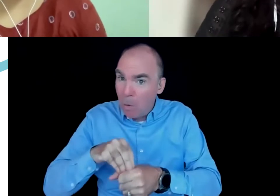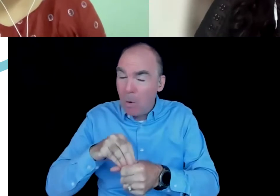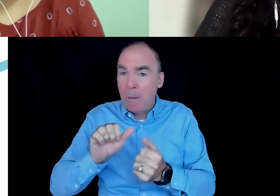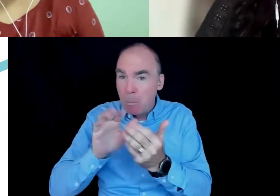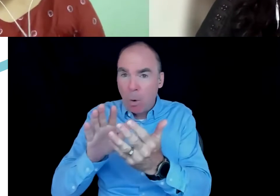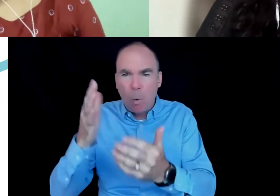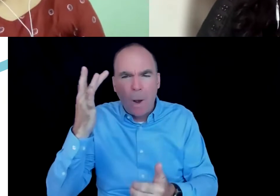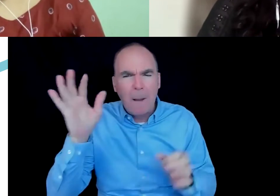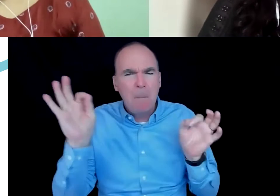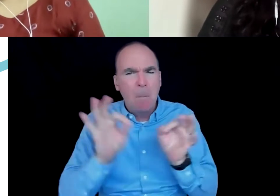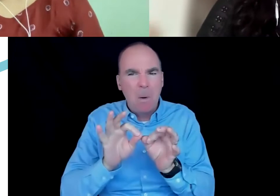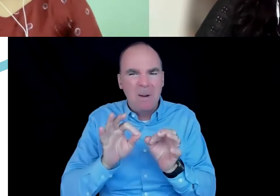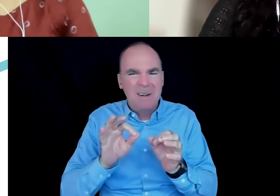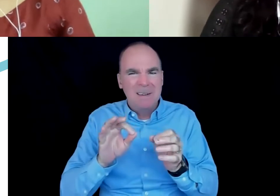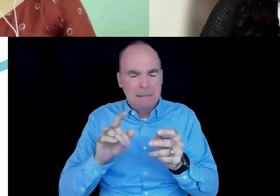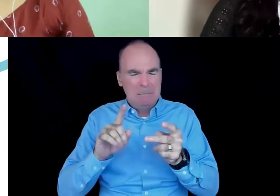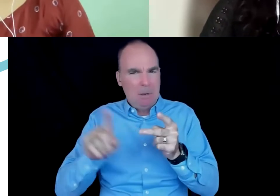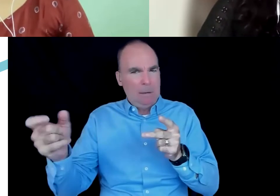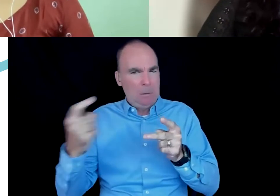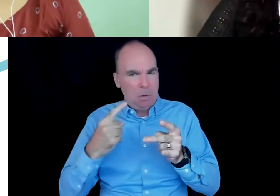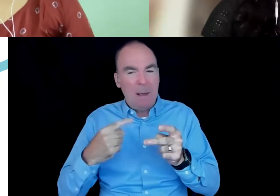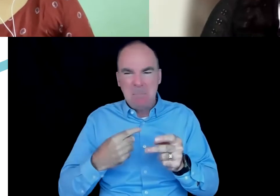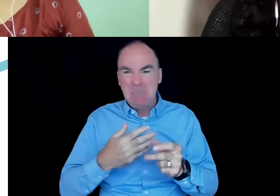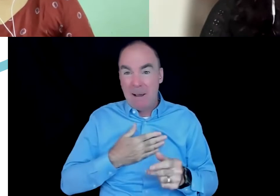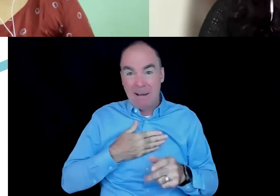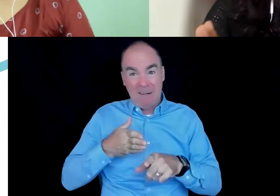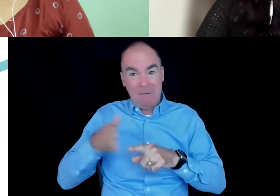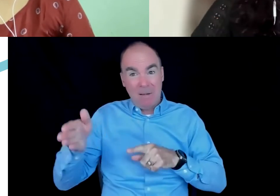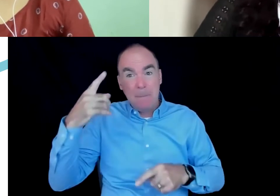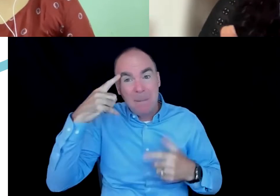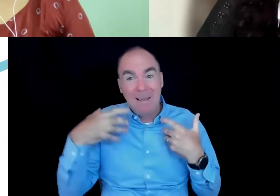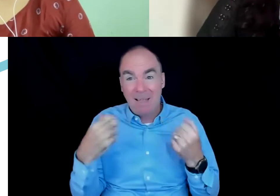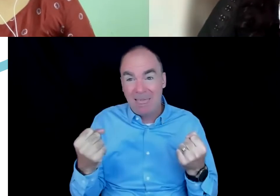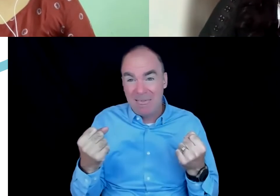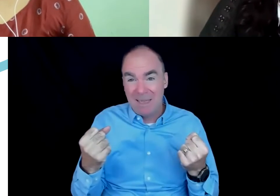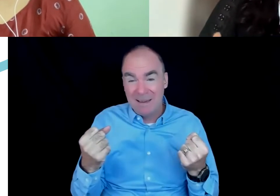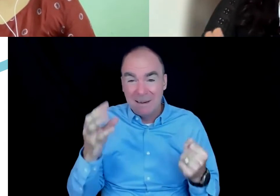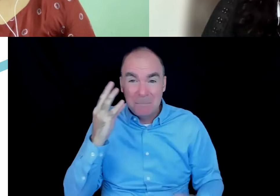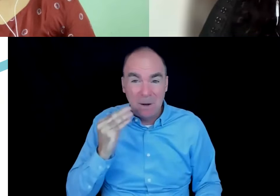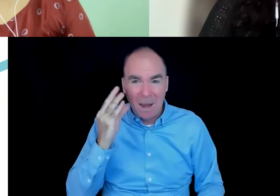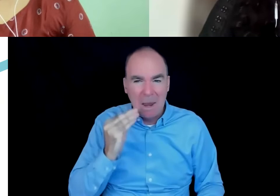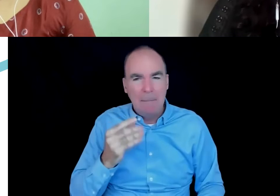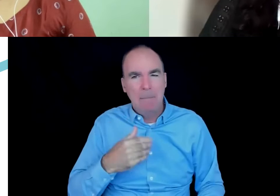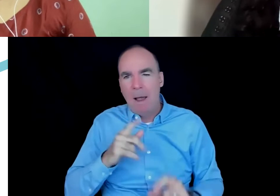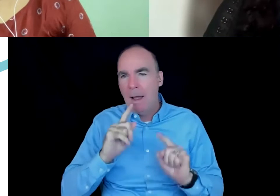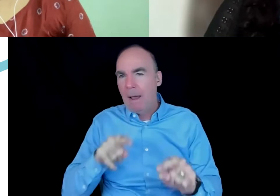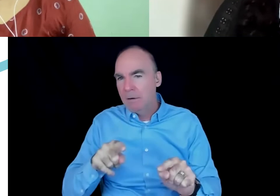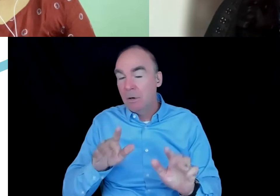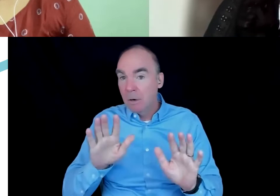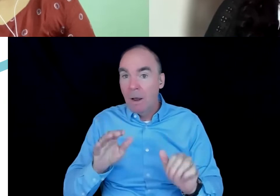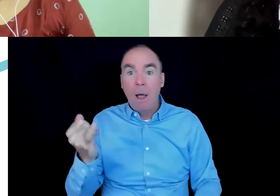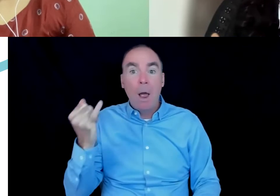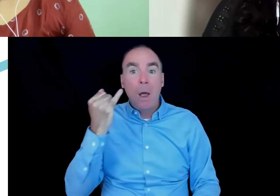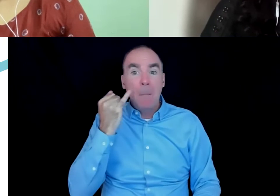health, just to shed some light on the opposite. You know, if we are not taking these approaches, we